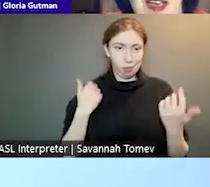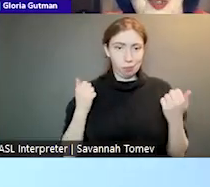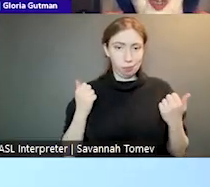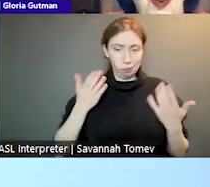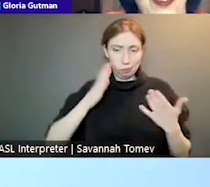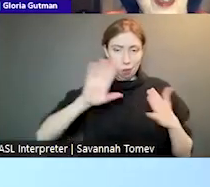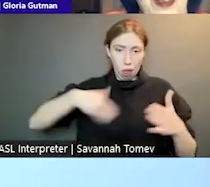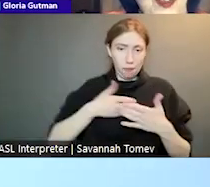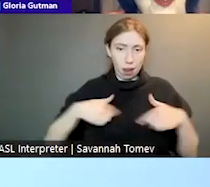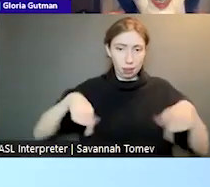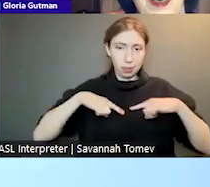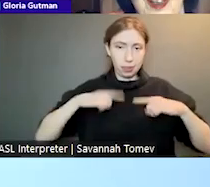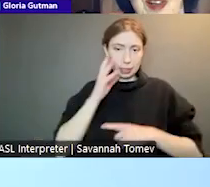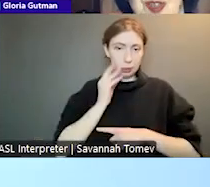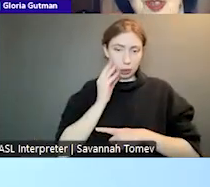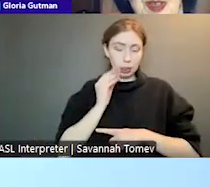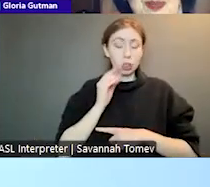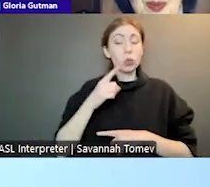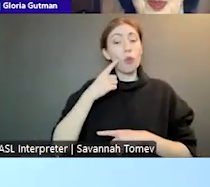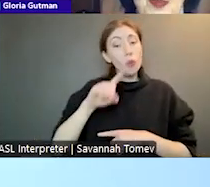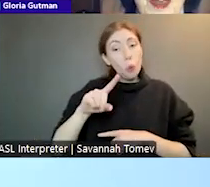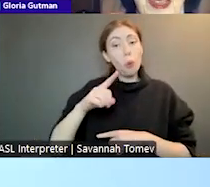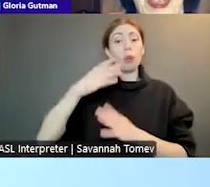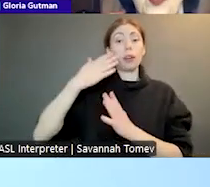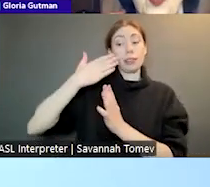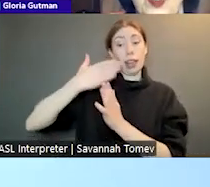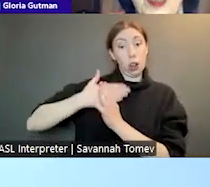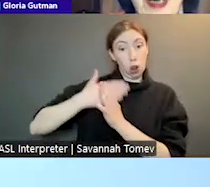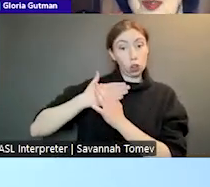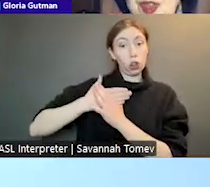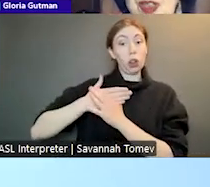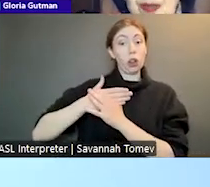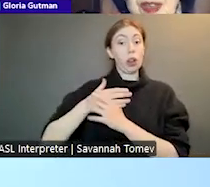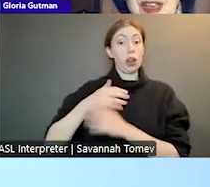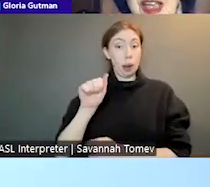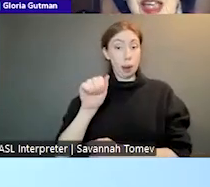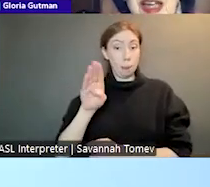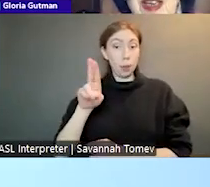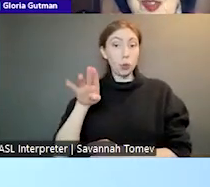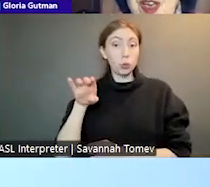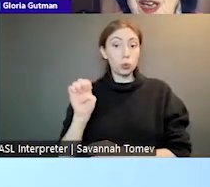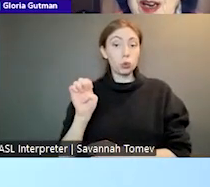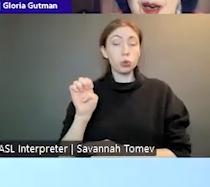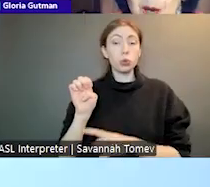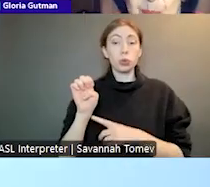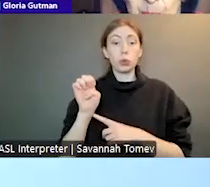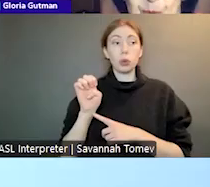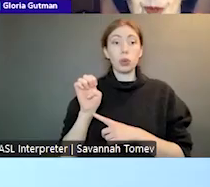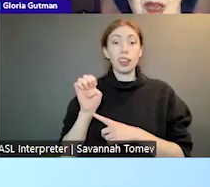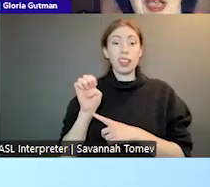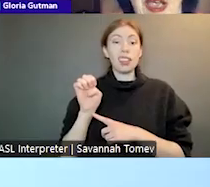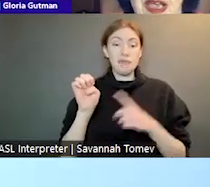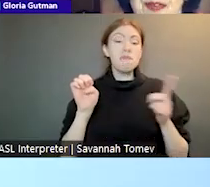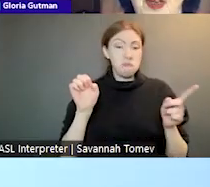and so in the case of psychological abuse, it was counted as